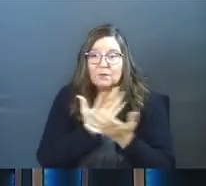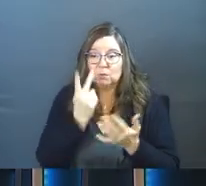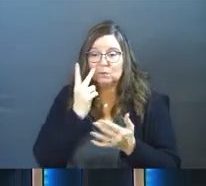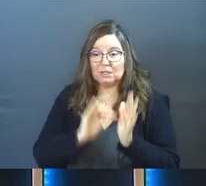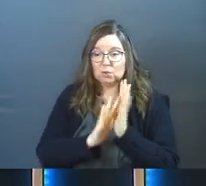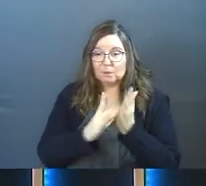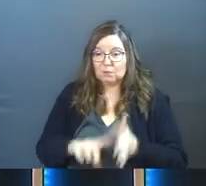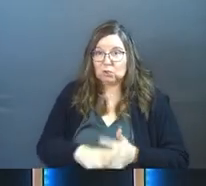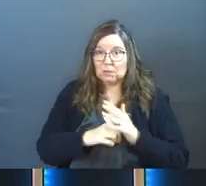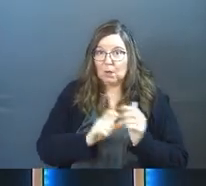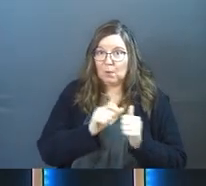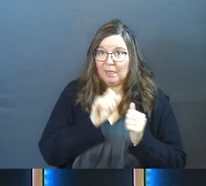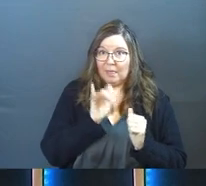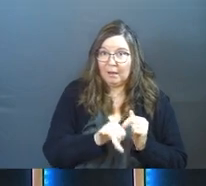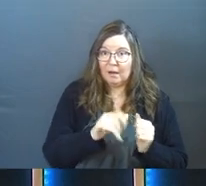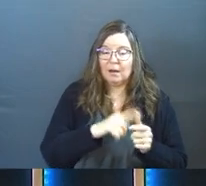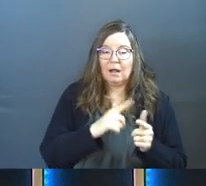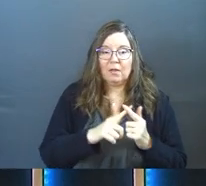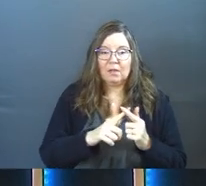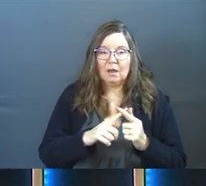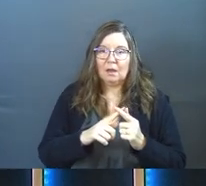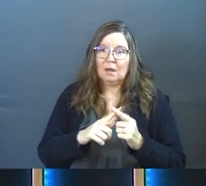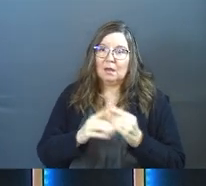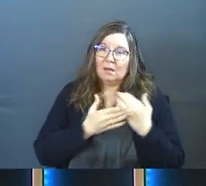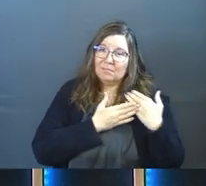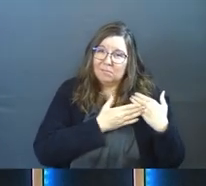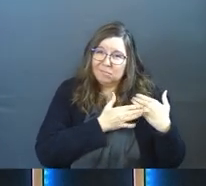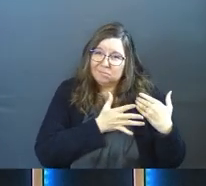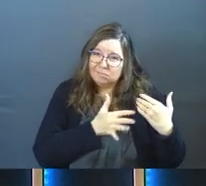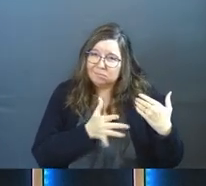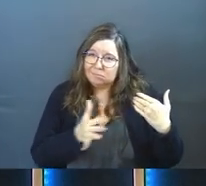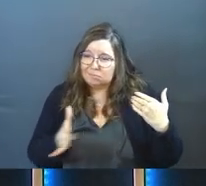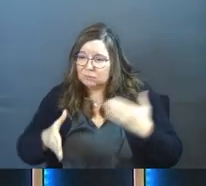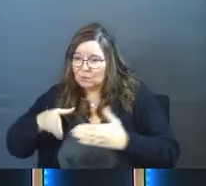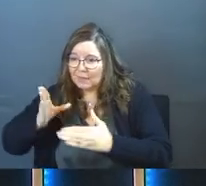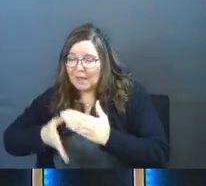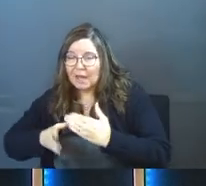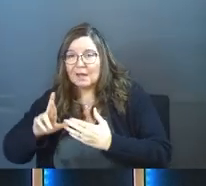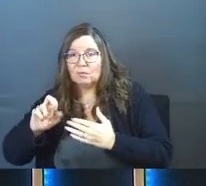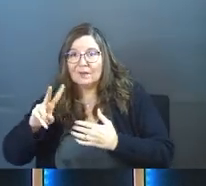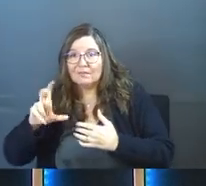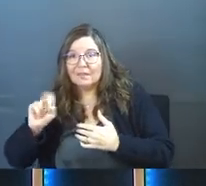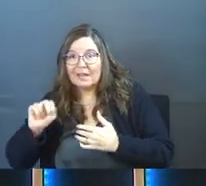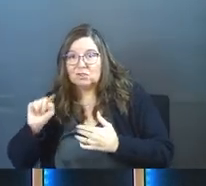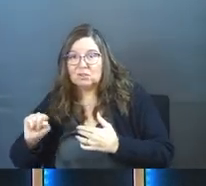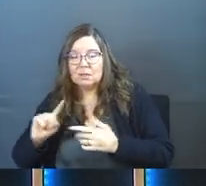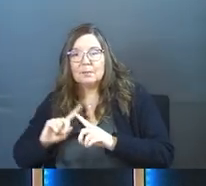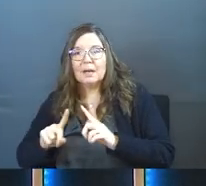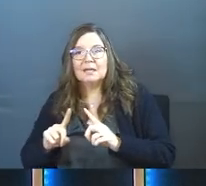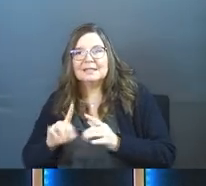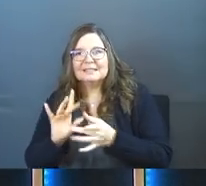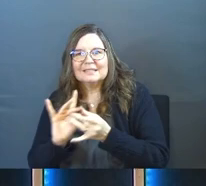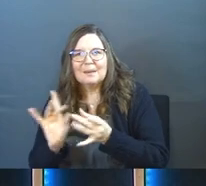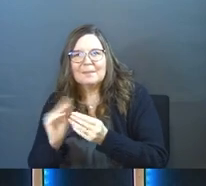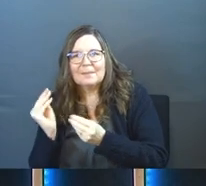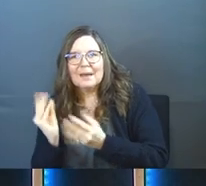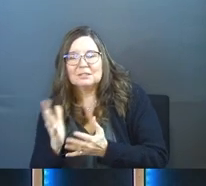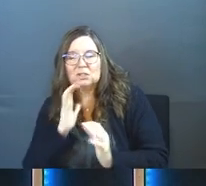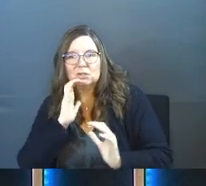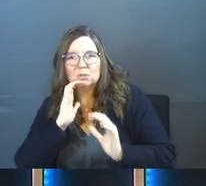even starting with that. And then we go all the way to the end, right? In Revelation. And what is Revelation? But it's a message.